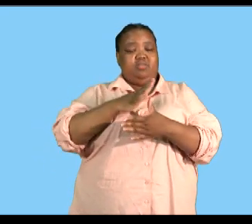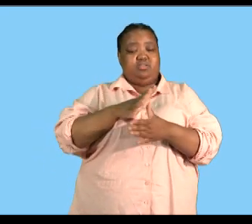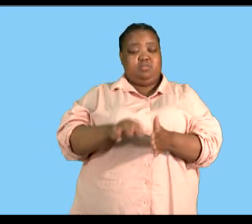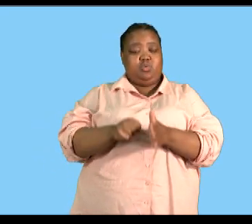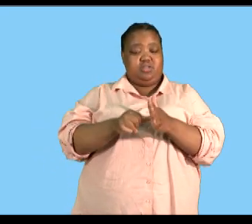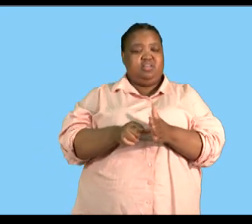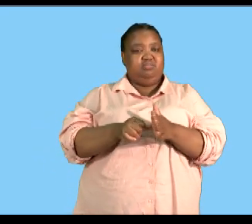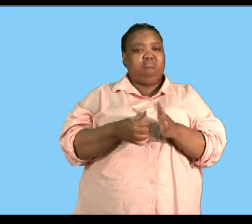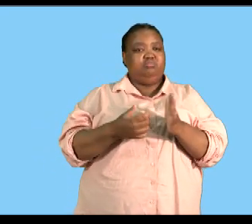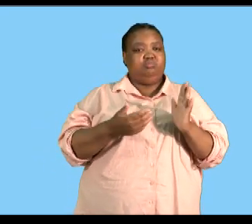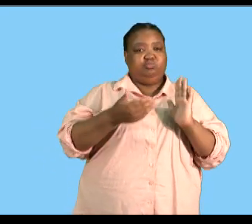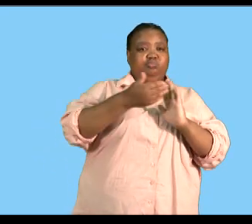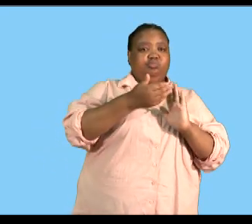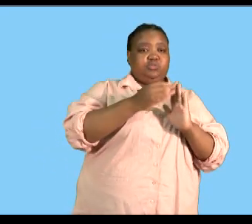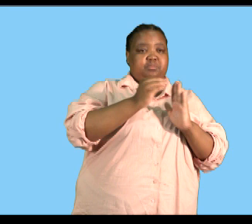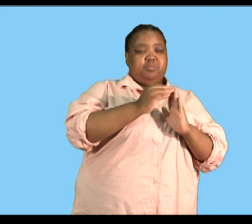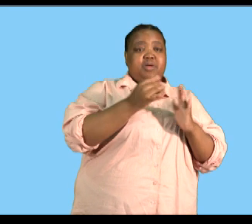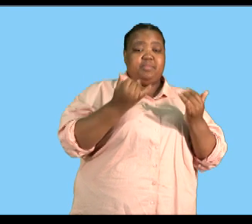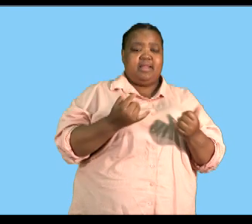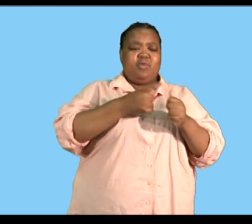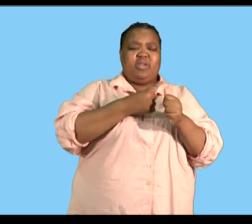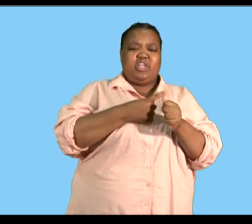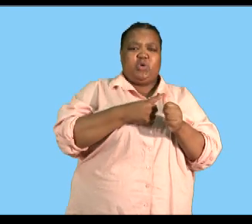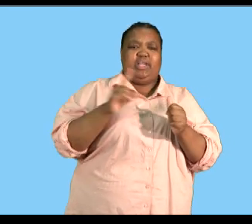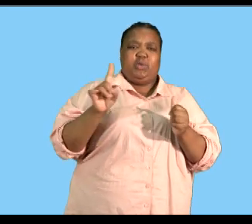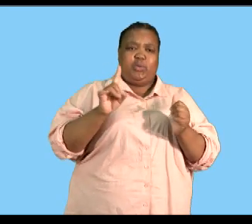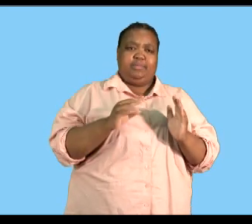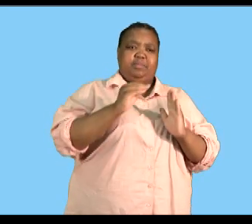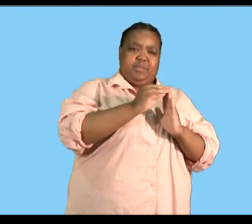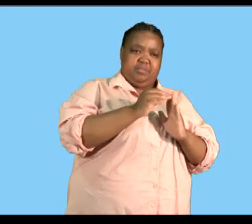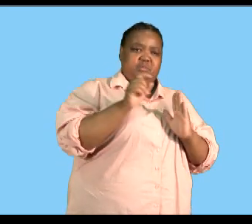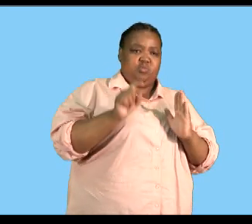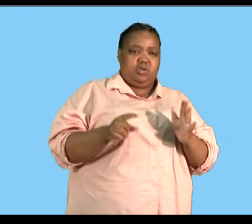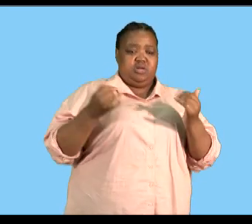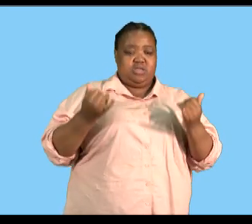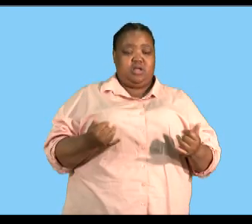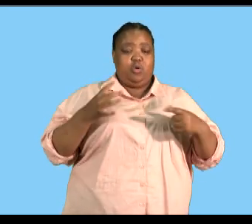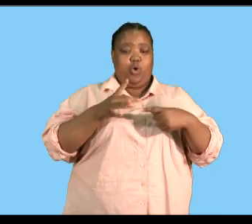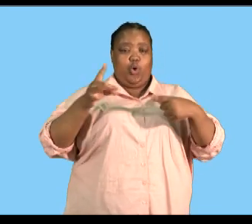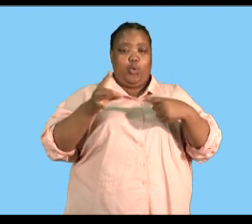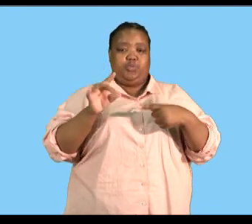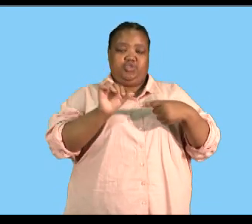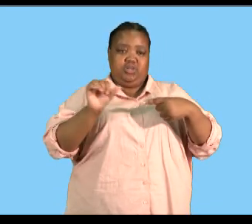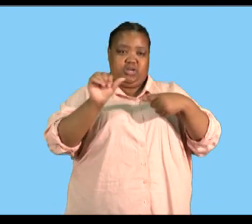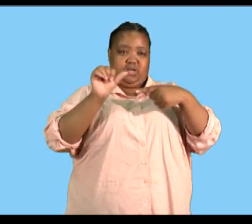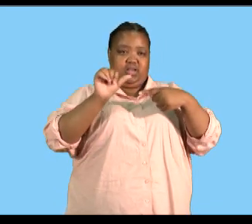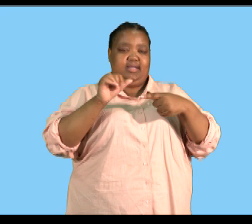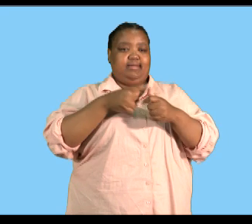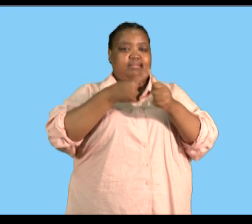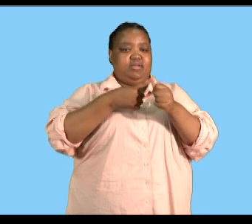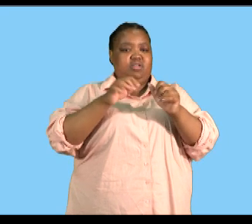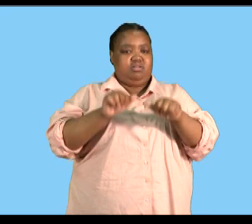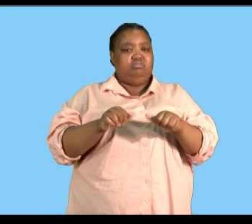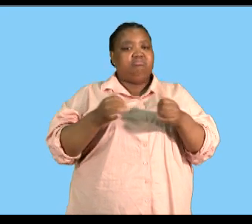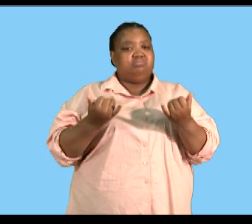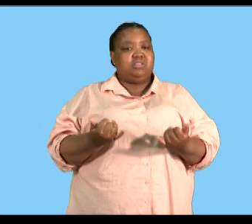indicate what you are calculating. So now we are looking, or we are calculating for option A. Now for option A,